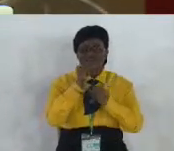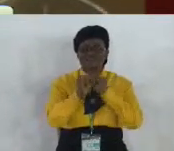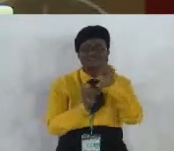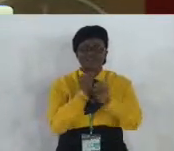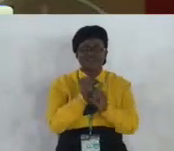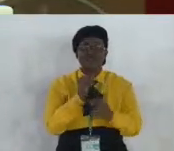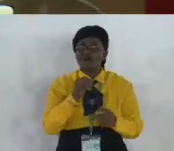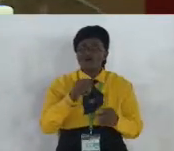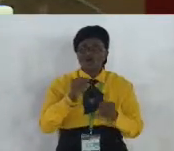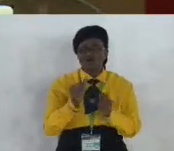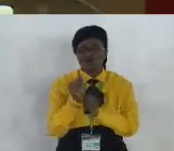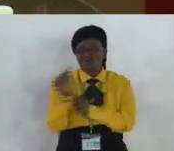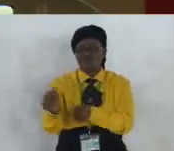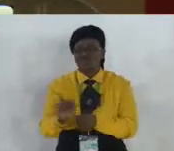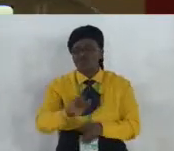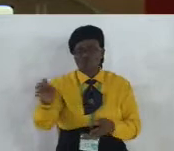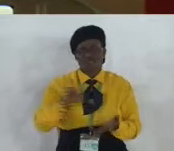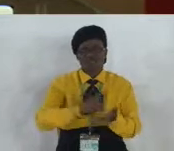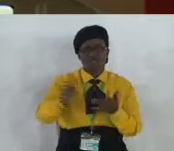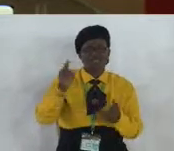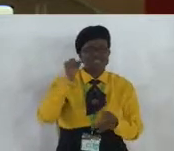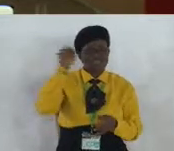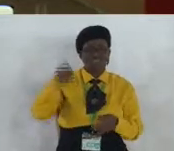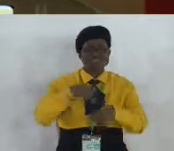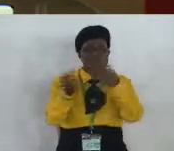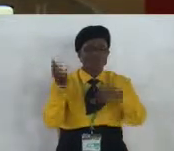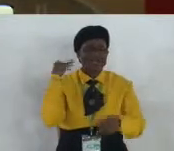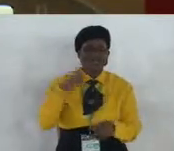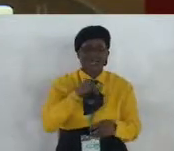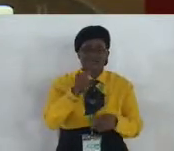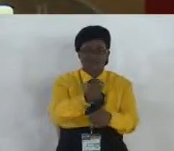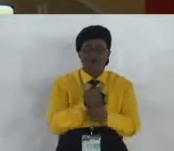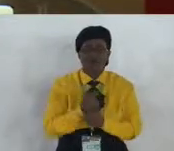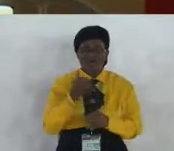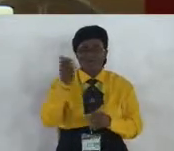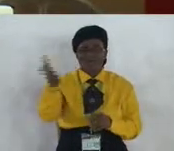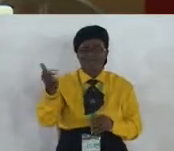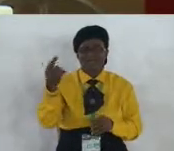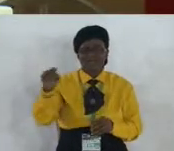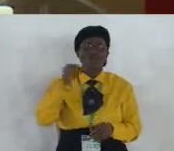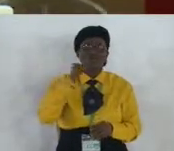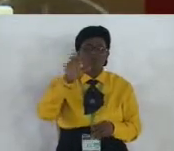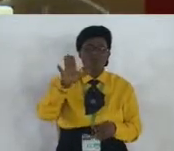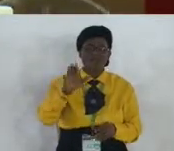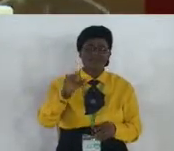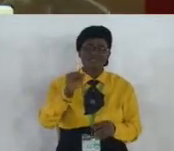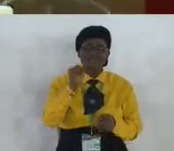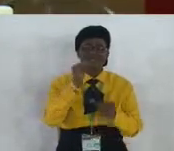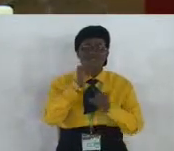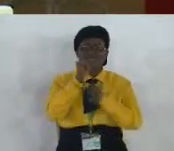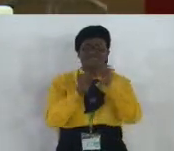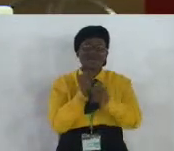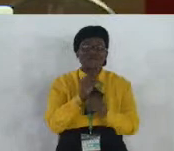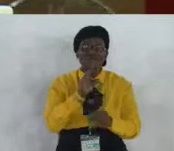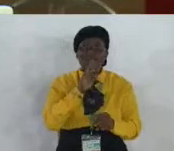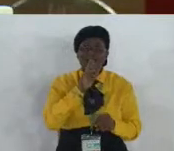she went. She got there. The woman interviewer